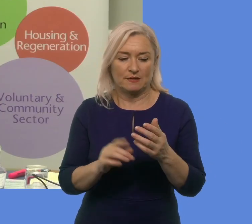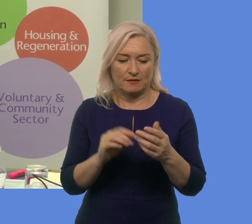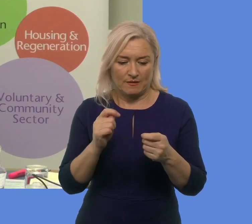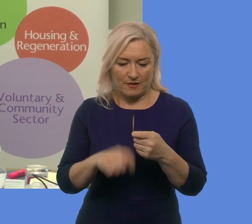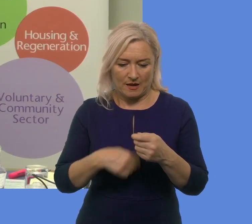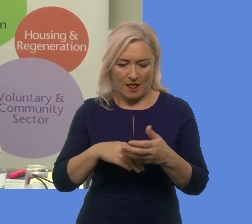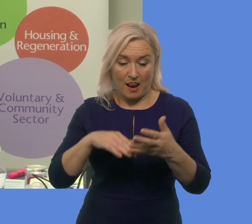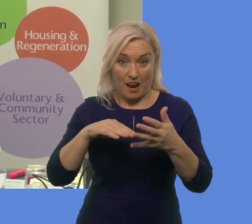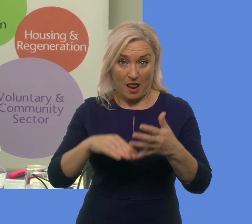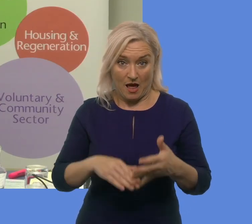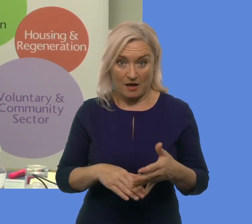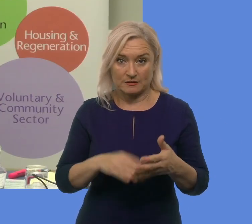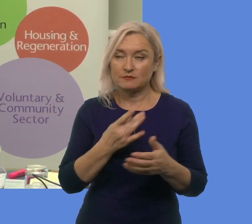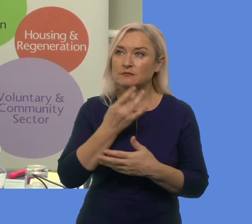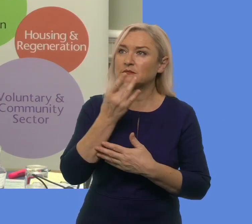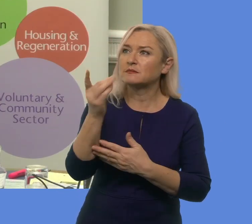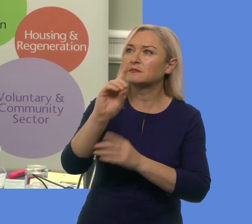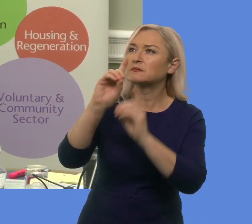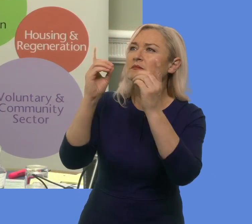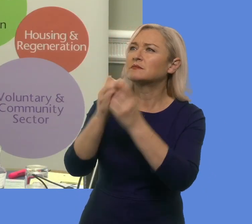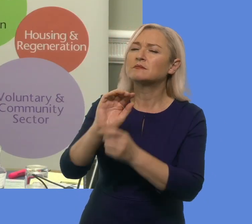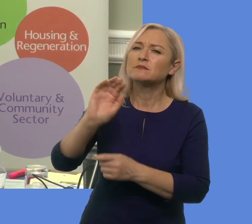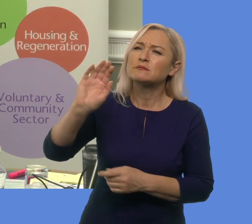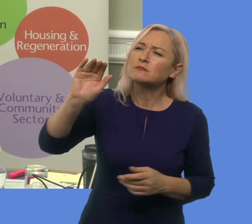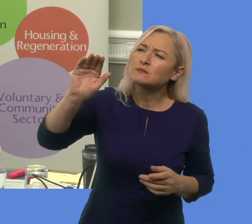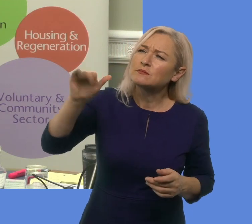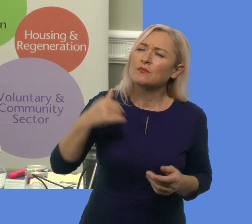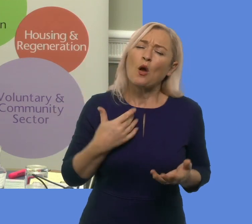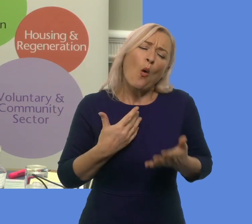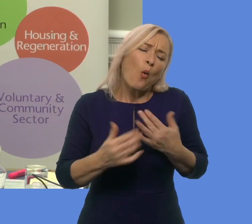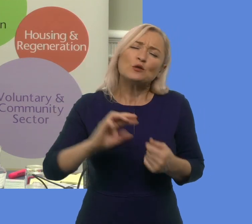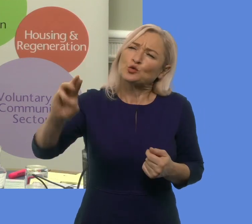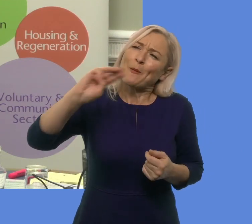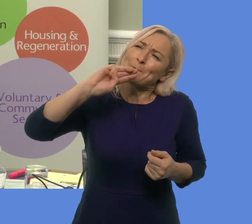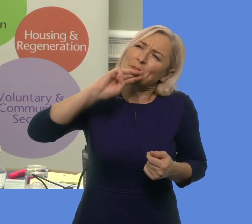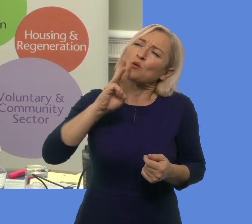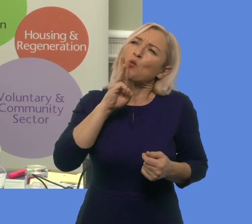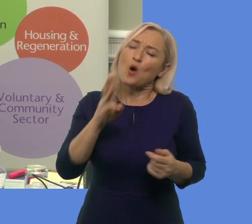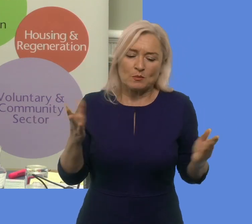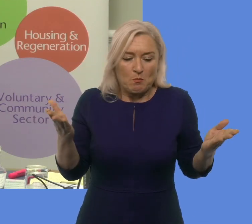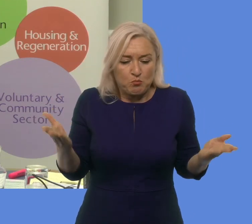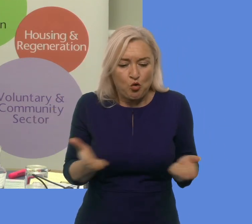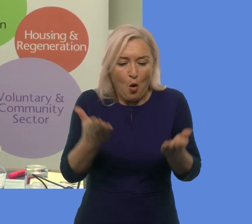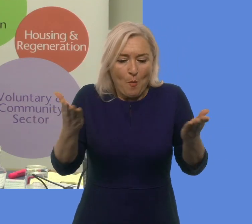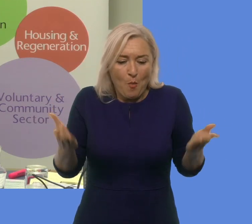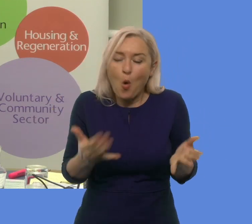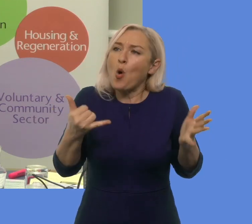as well to ask for their definition of promotion in regards to the entire bill.